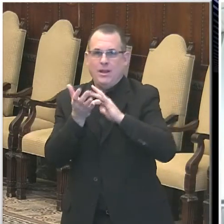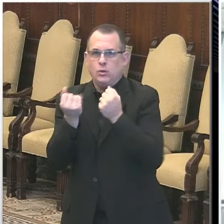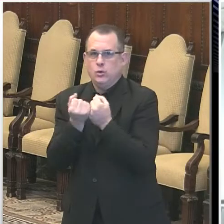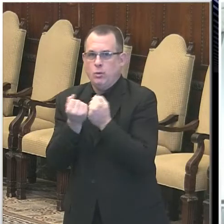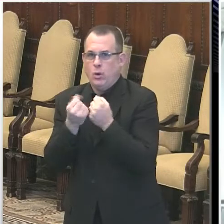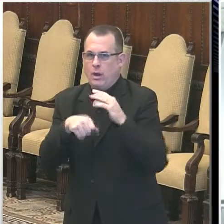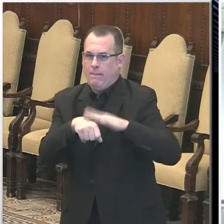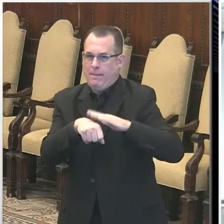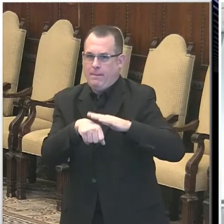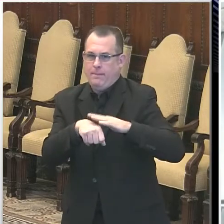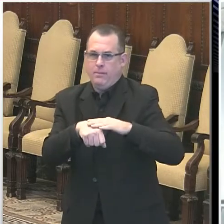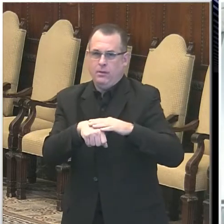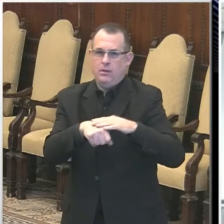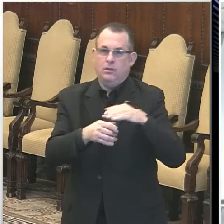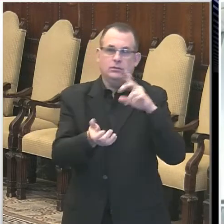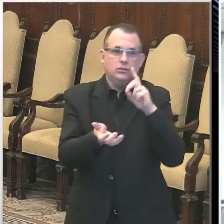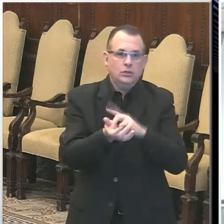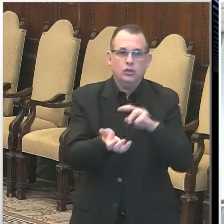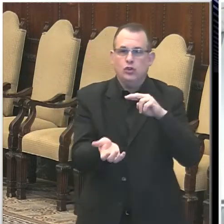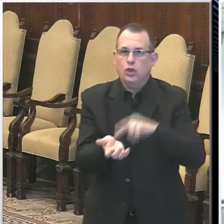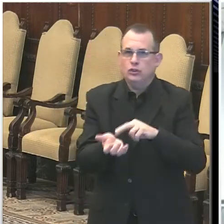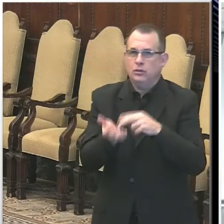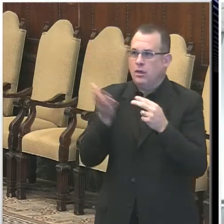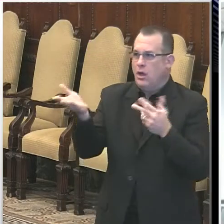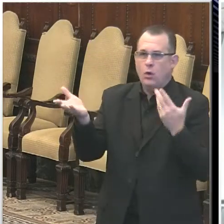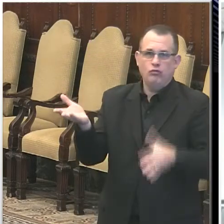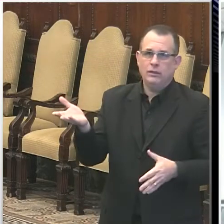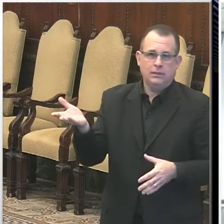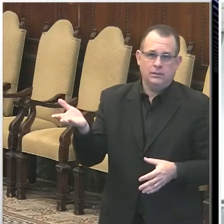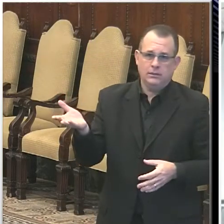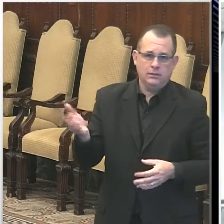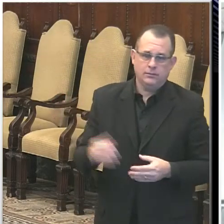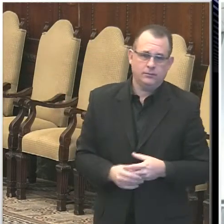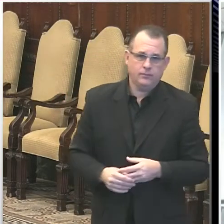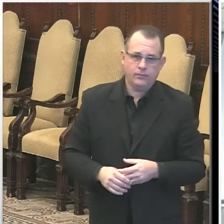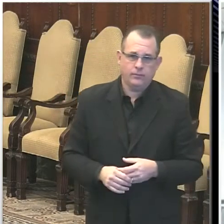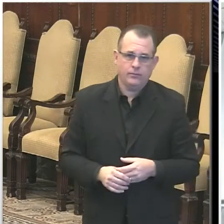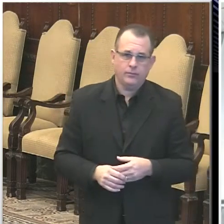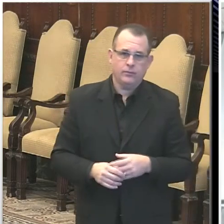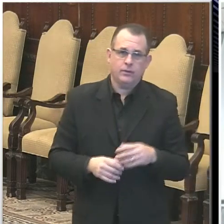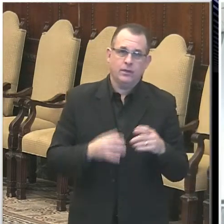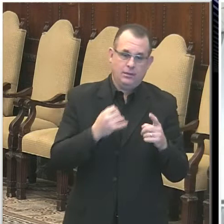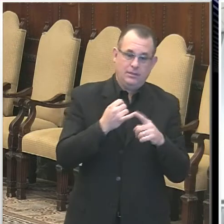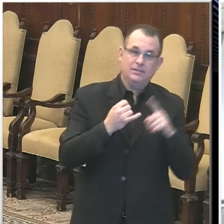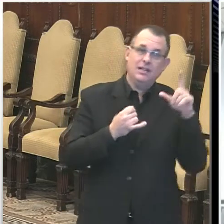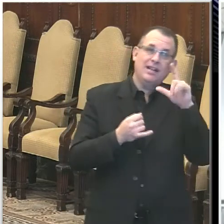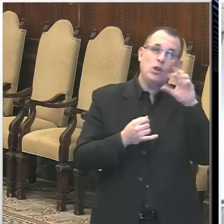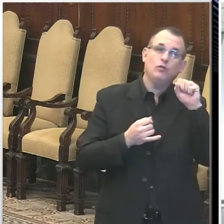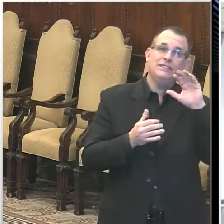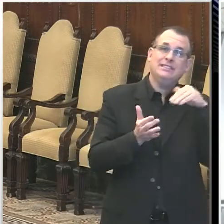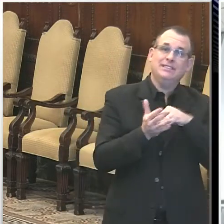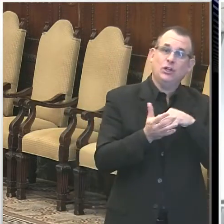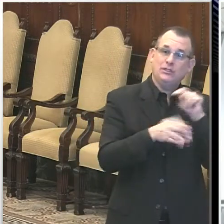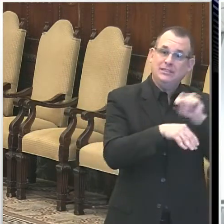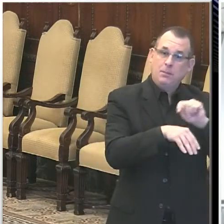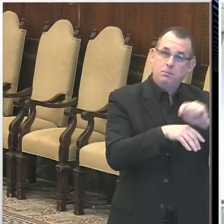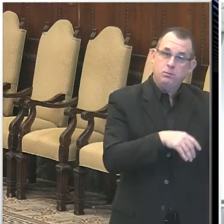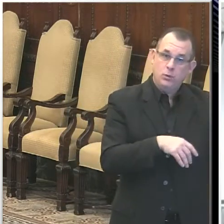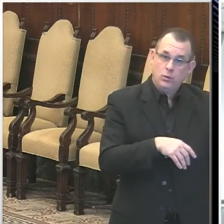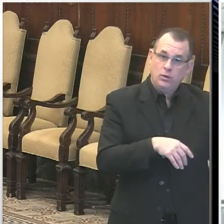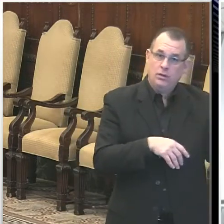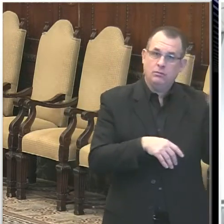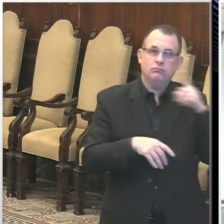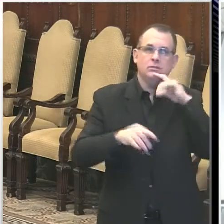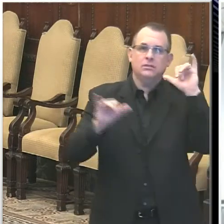nurses on site. The Leah Core Center does. The Leah Core Center is a hospital. For all intents and purposes, it will accept